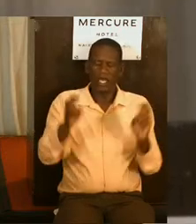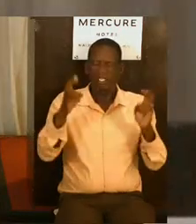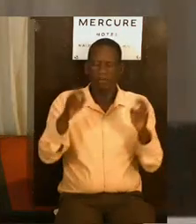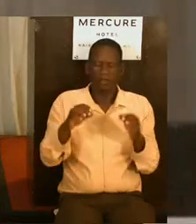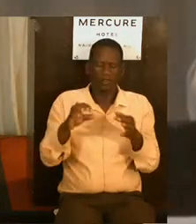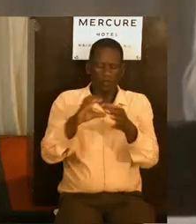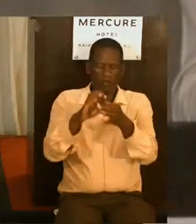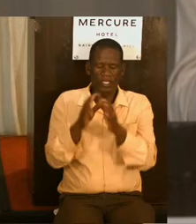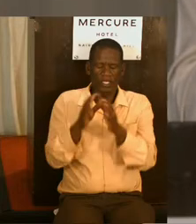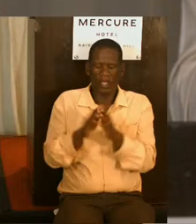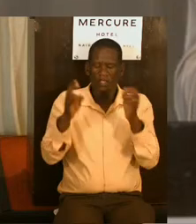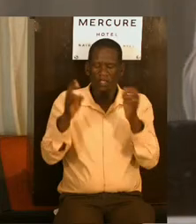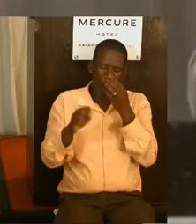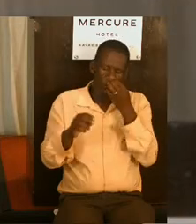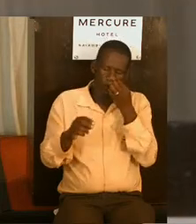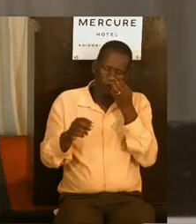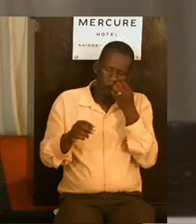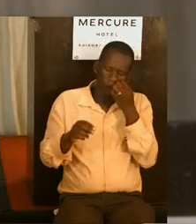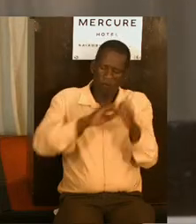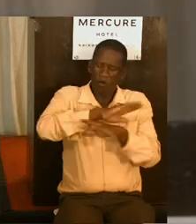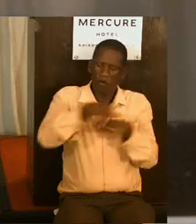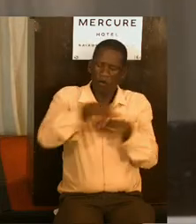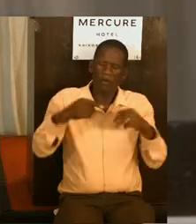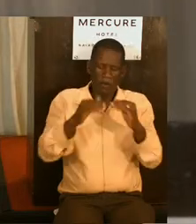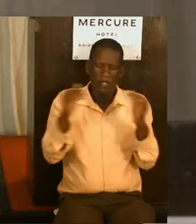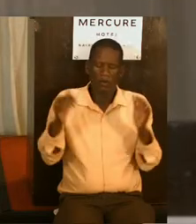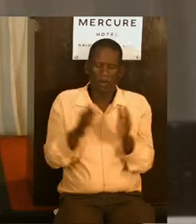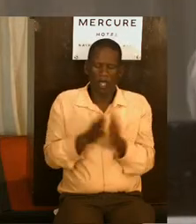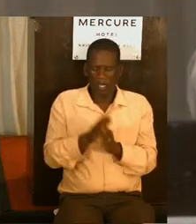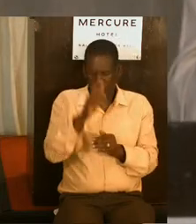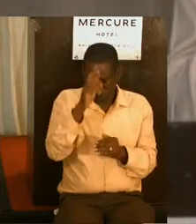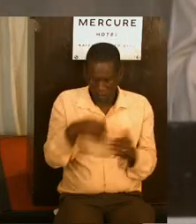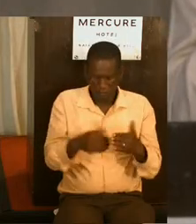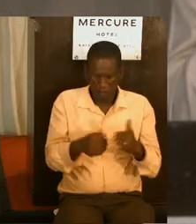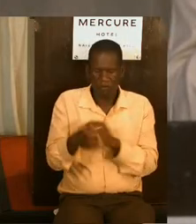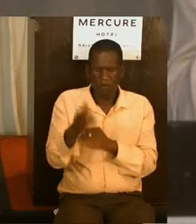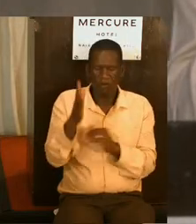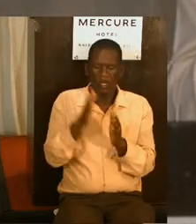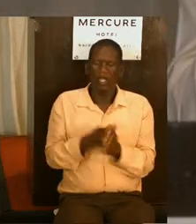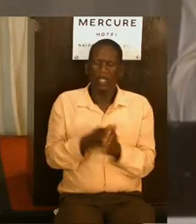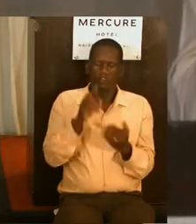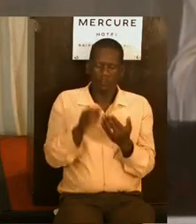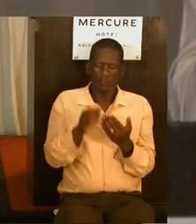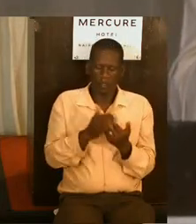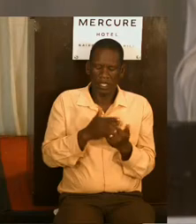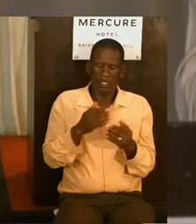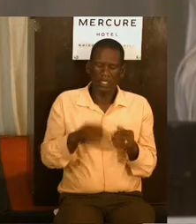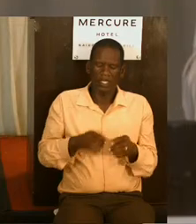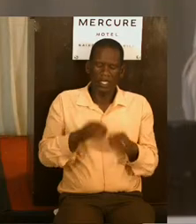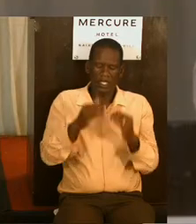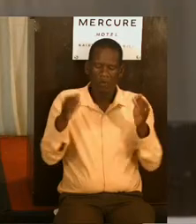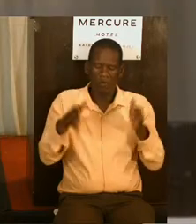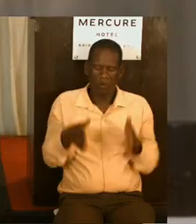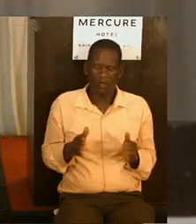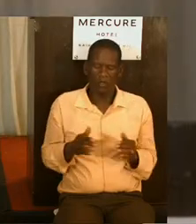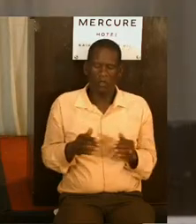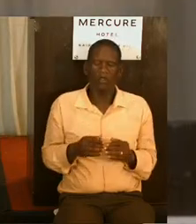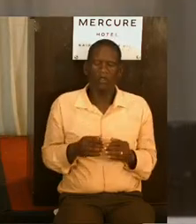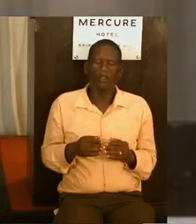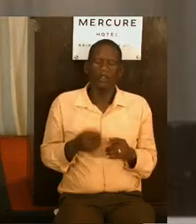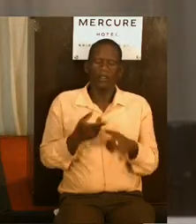and the issue of all humans are equal and dignified before God and should be treated justly and equally